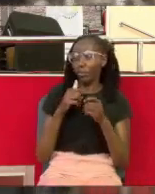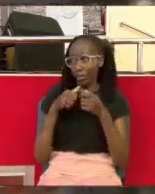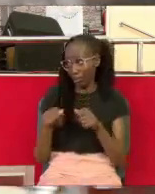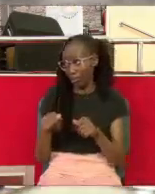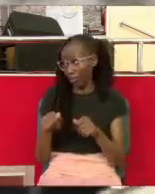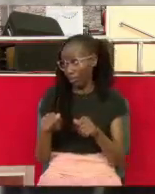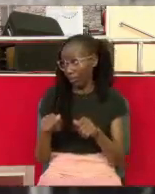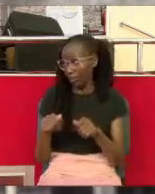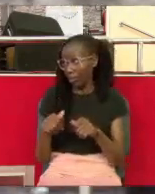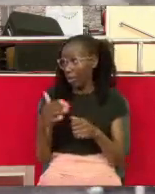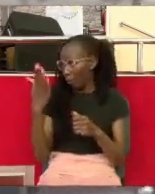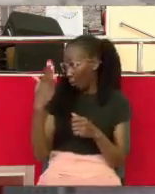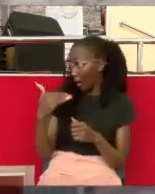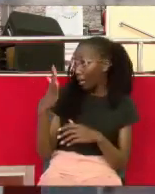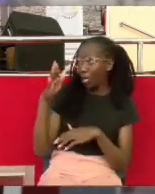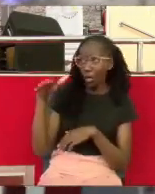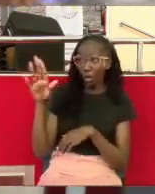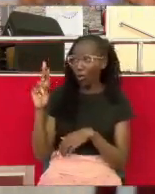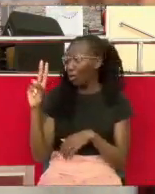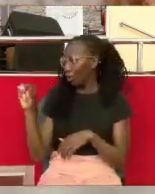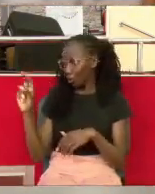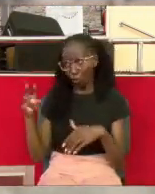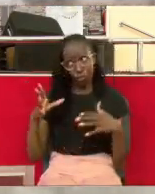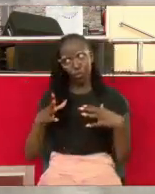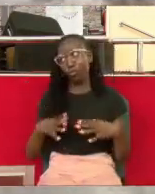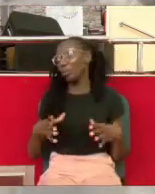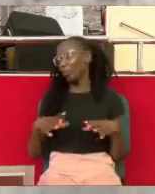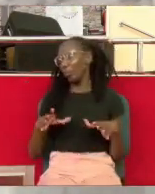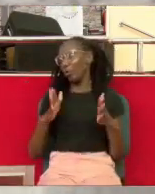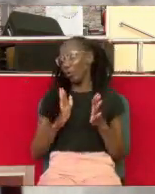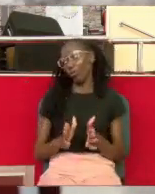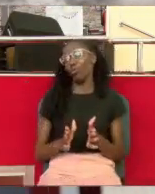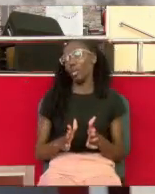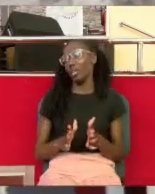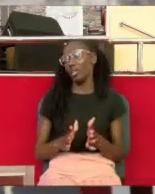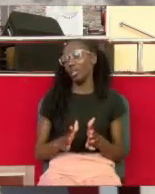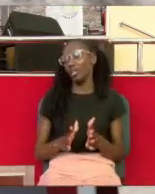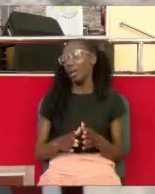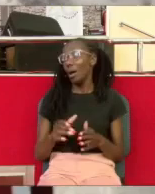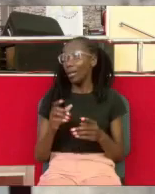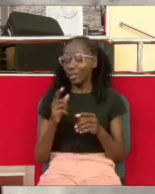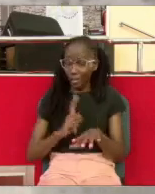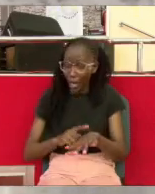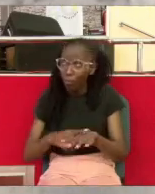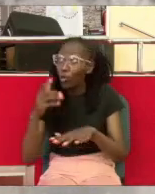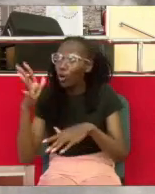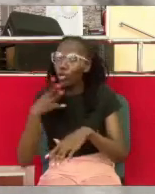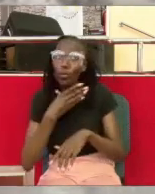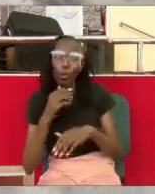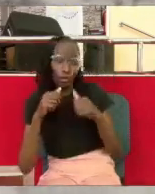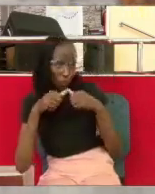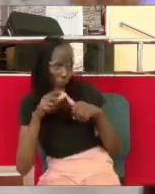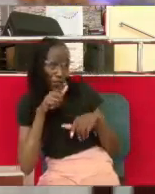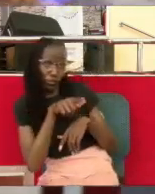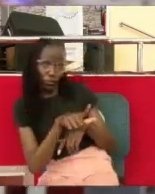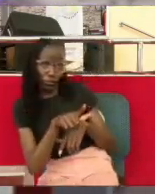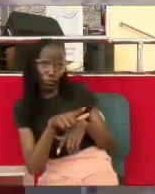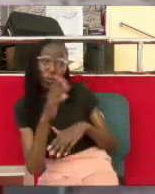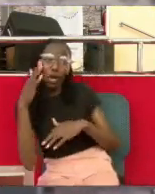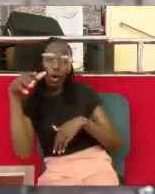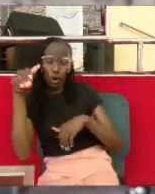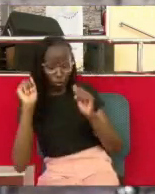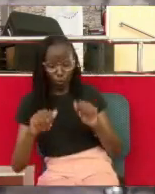Because God is no respecter of any man. When he wants to bless you, he will come to you